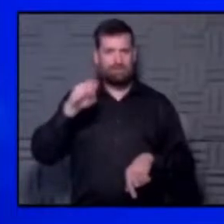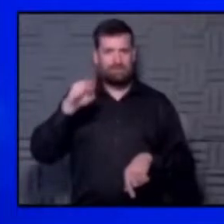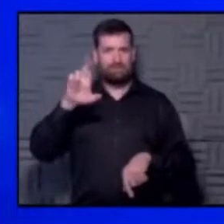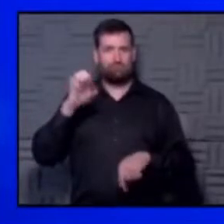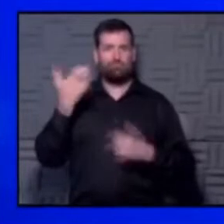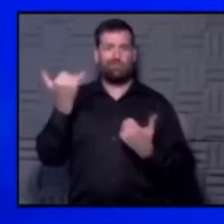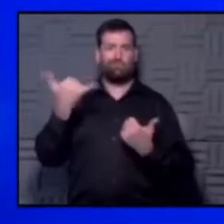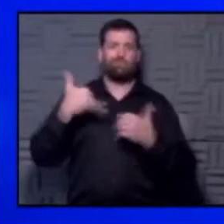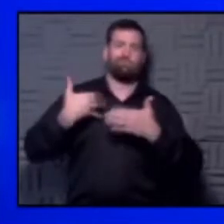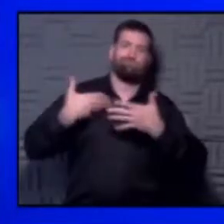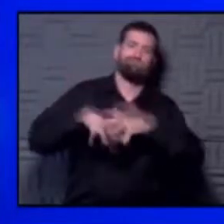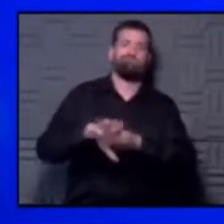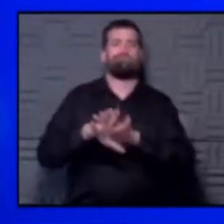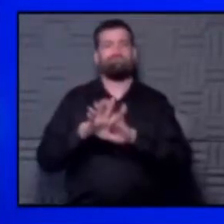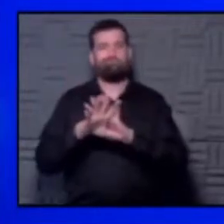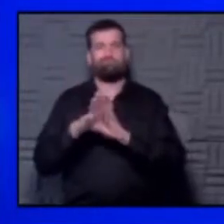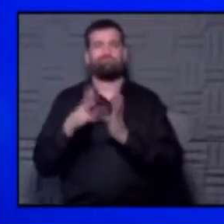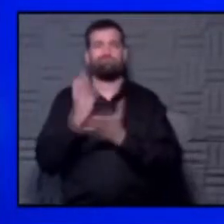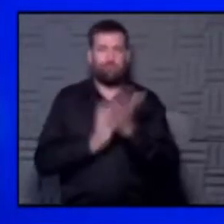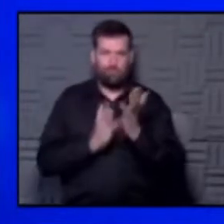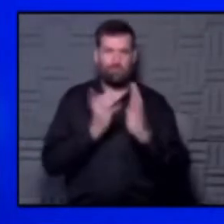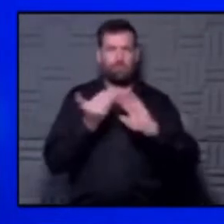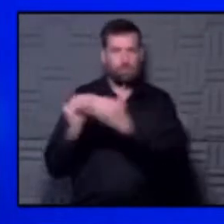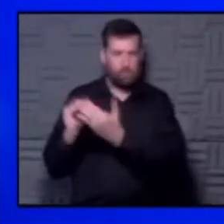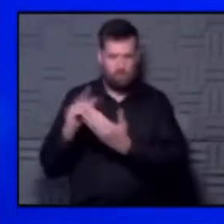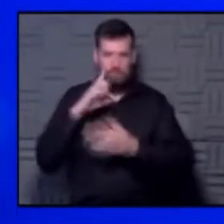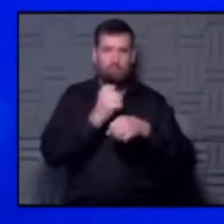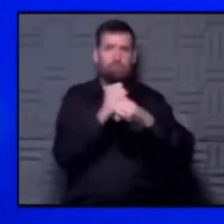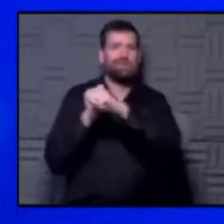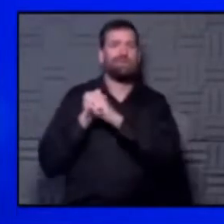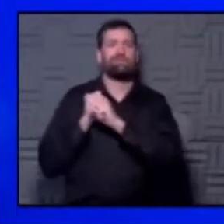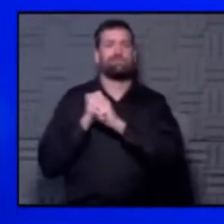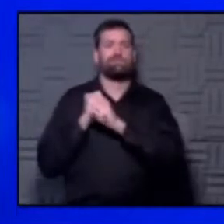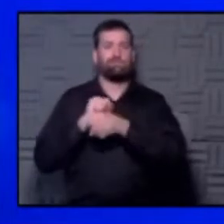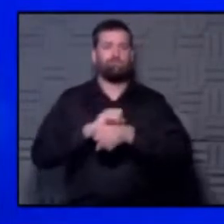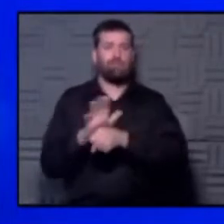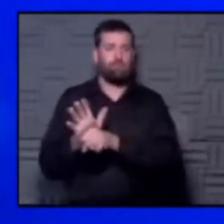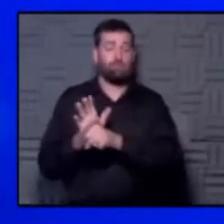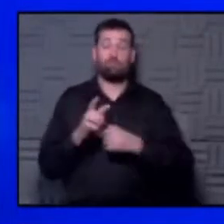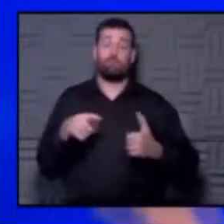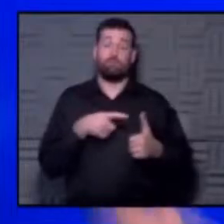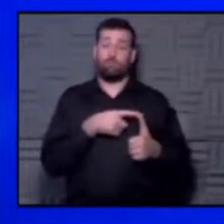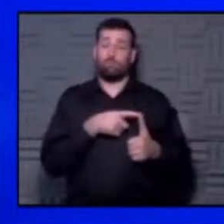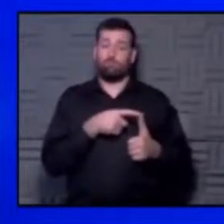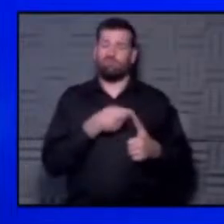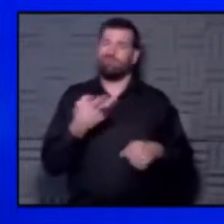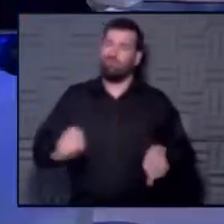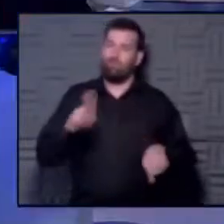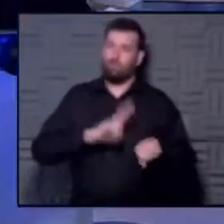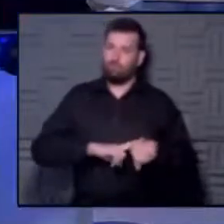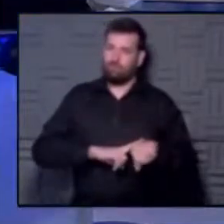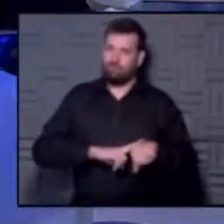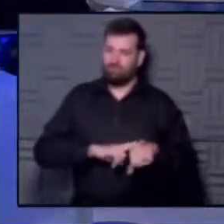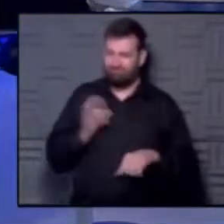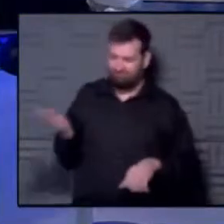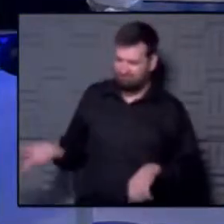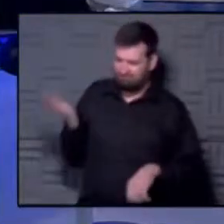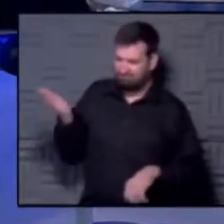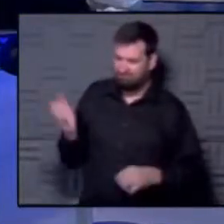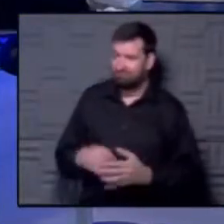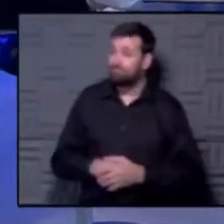part of their daily life to help track and protect people from COVID-19. But before we go there, of course, we go to